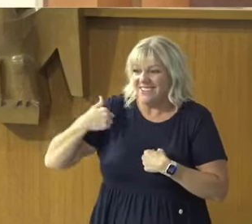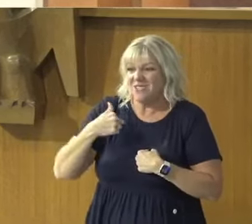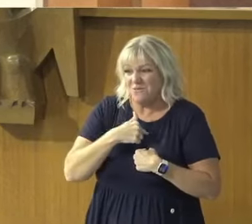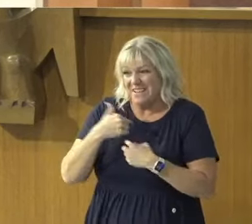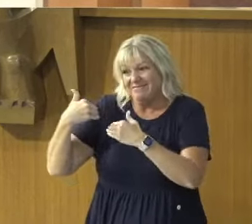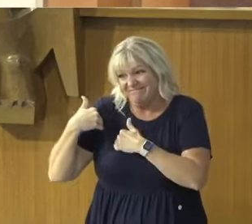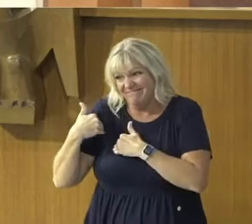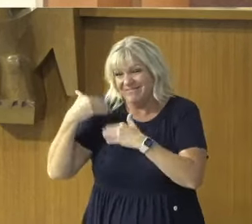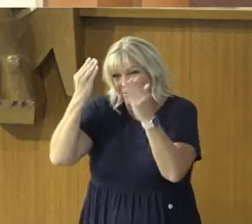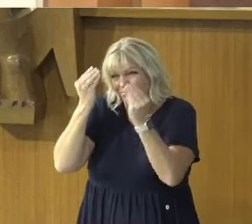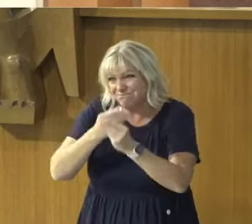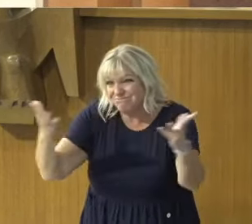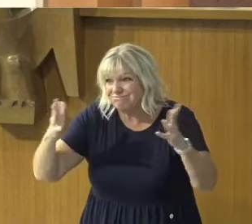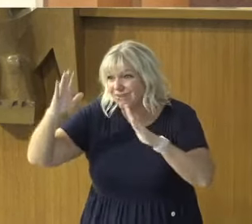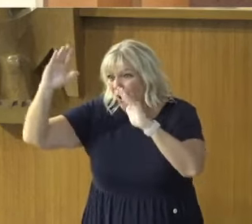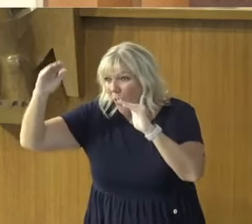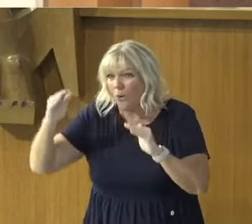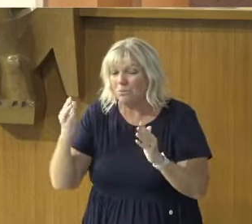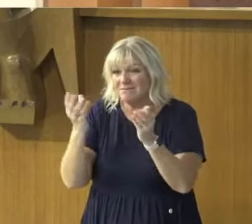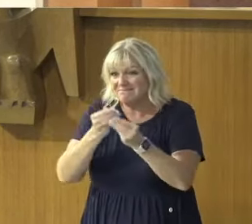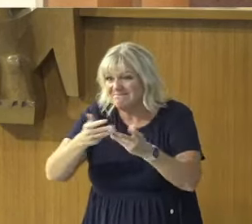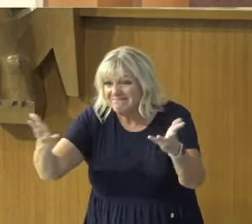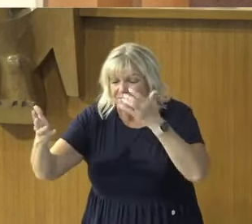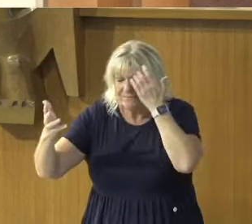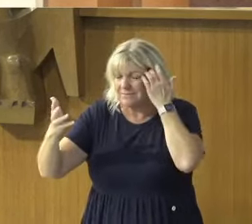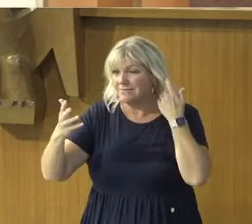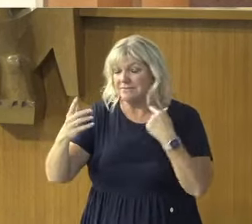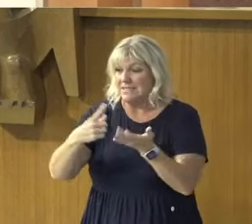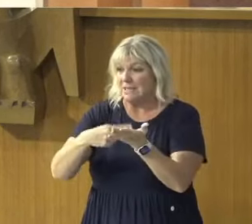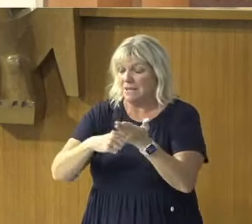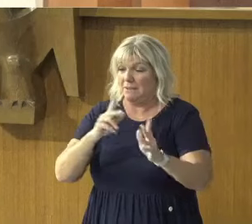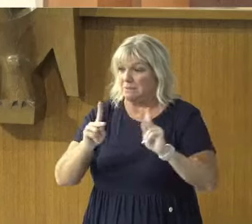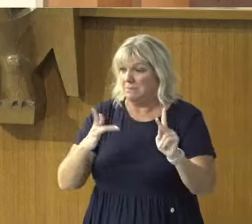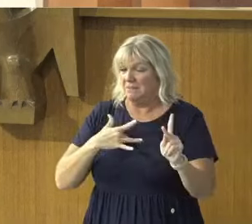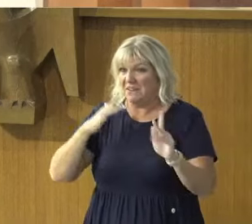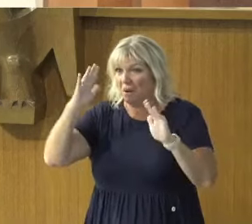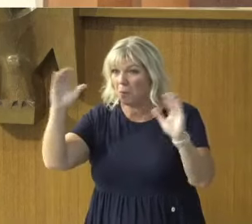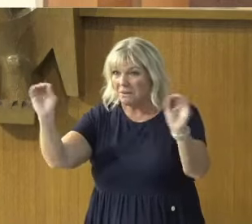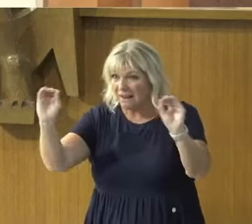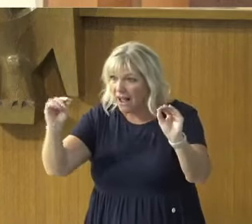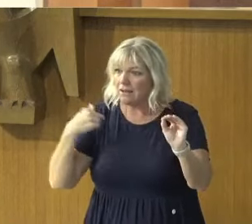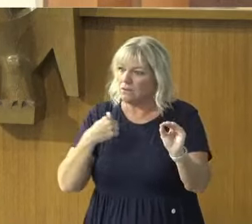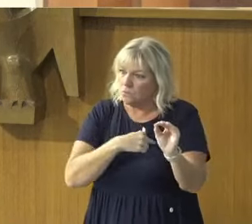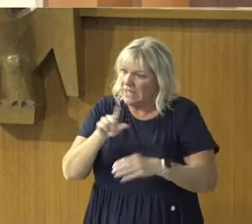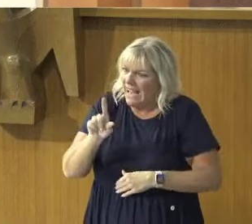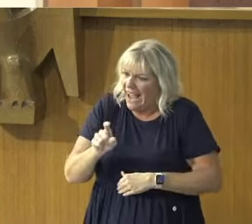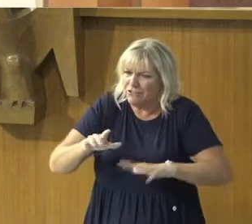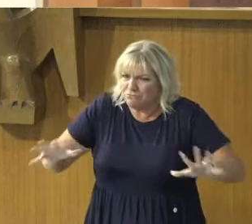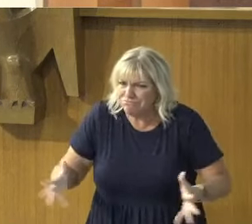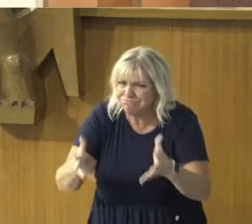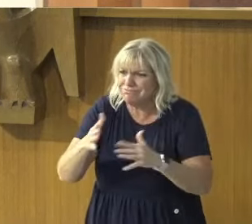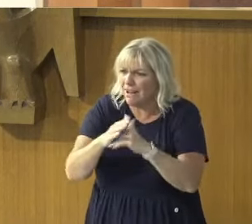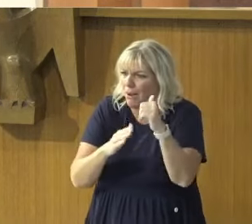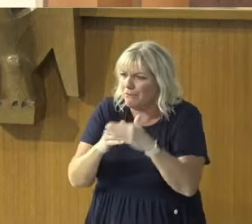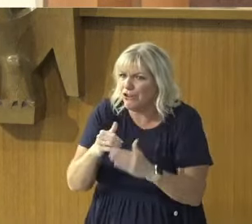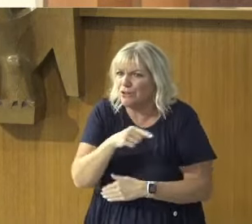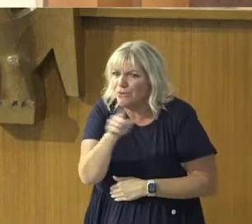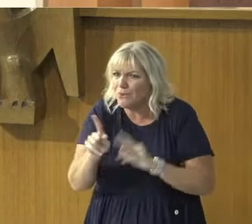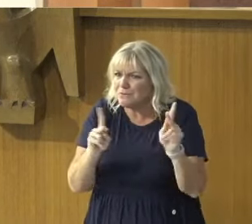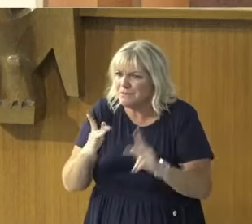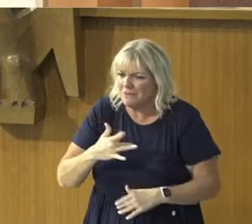to one another in times of hopelessness. It turns out we are the ones called to comfort one another in times of grief.